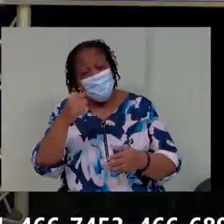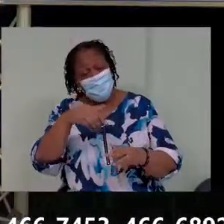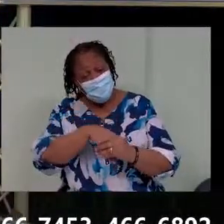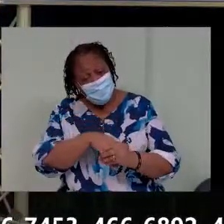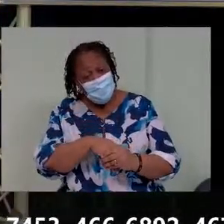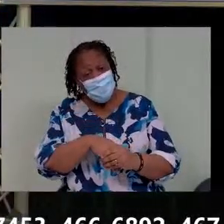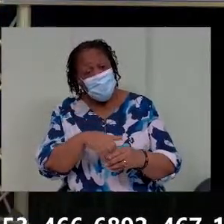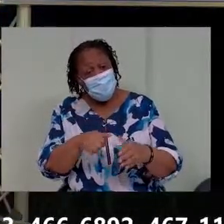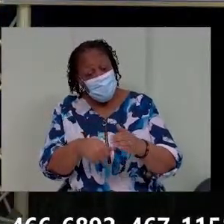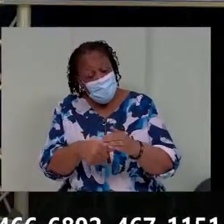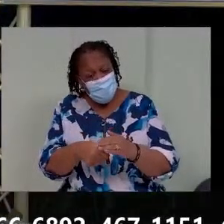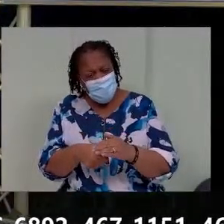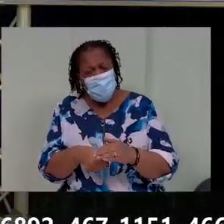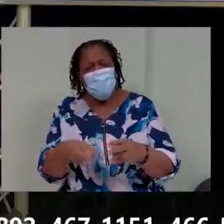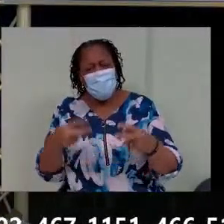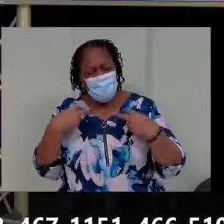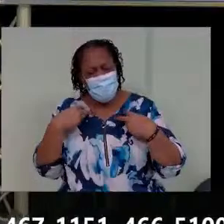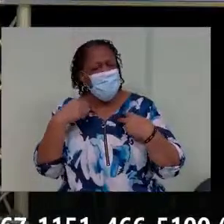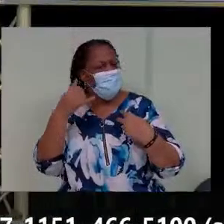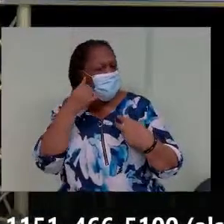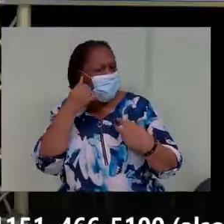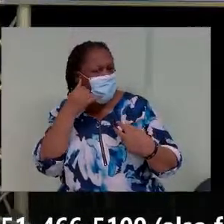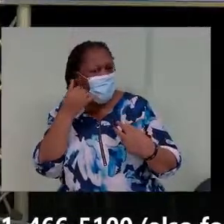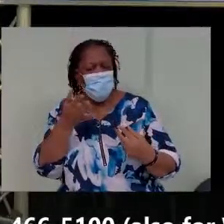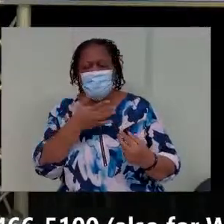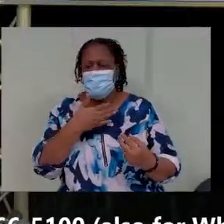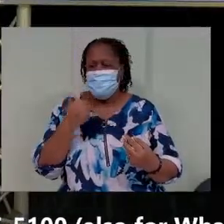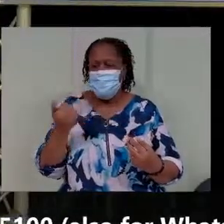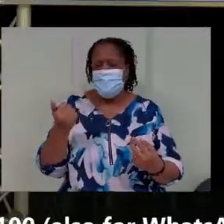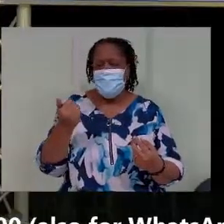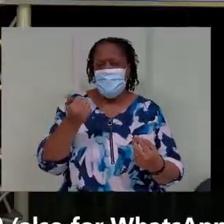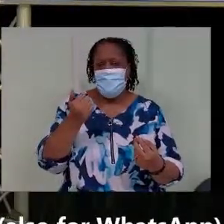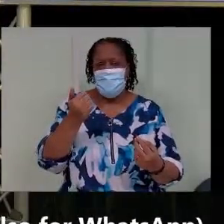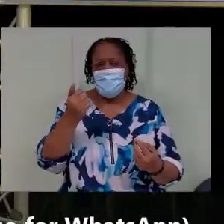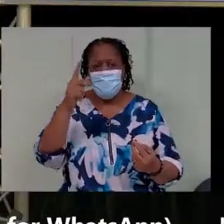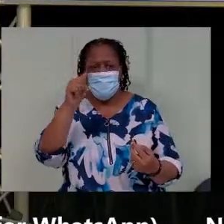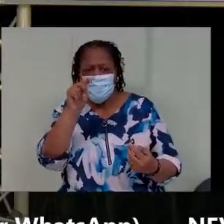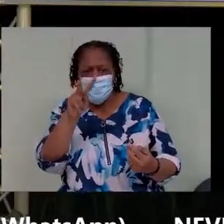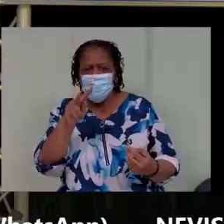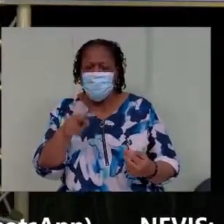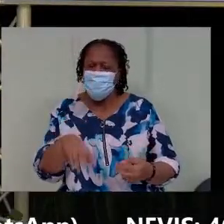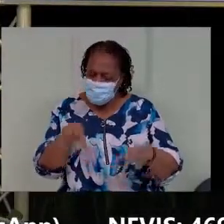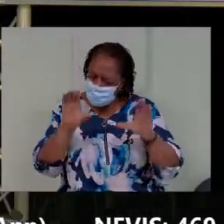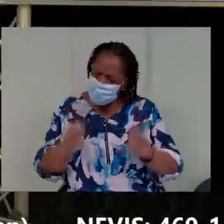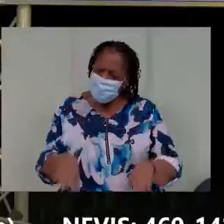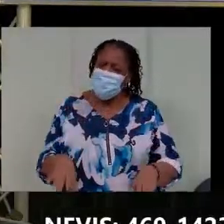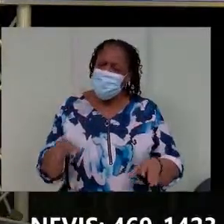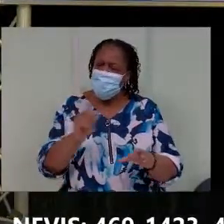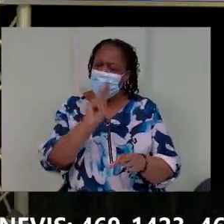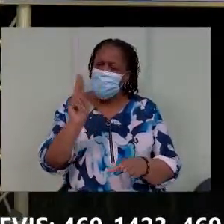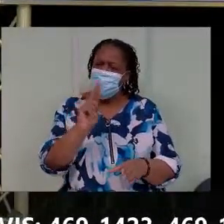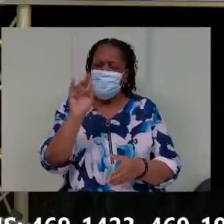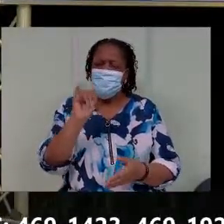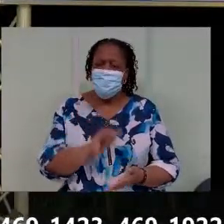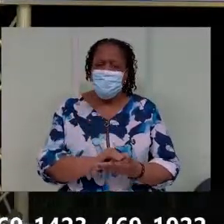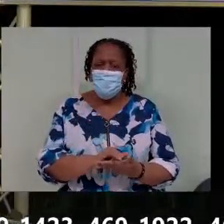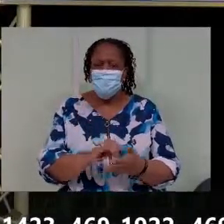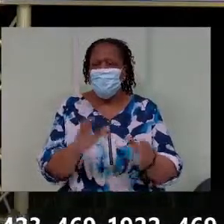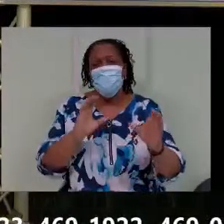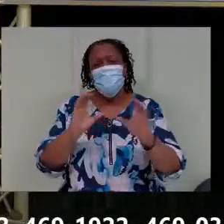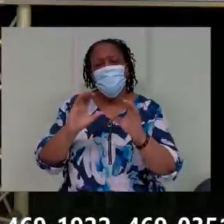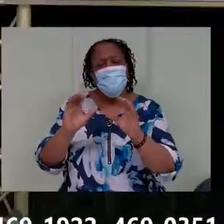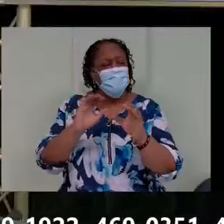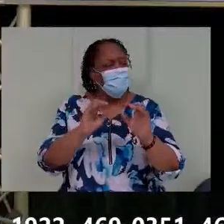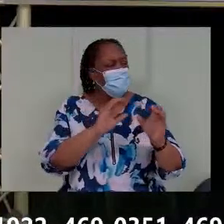internet, telephone, etc., you need to do things so that you can help to reduce that social isolation. Because at the end of the day,